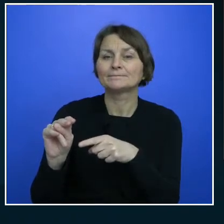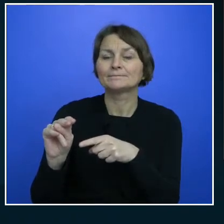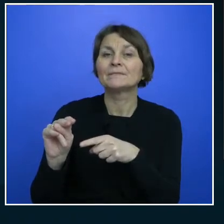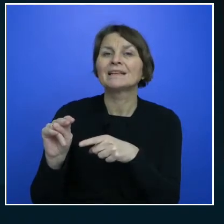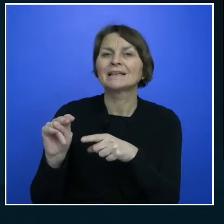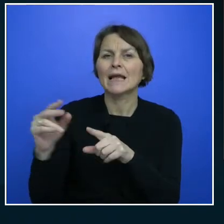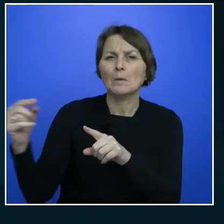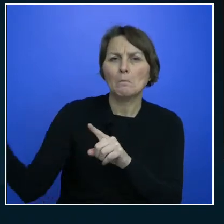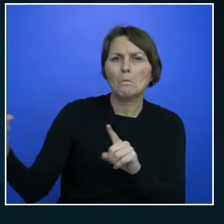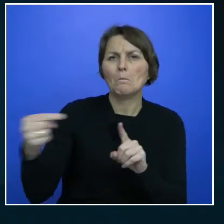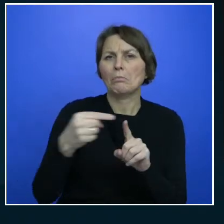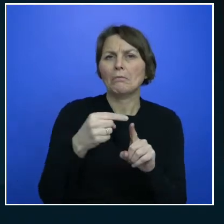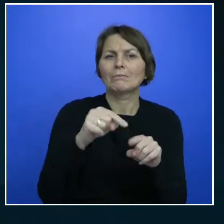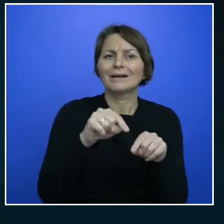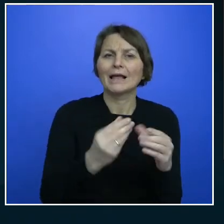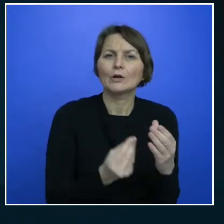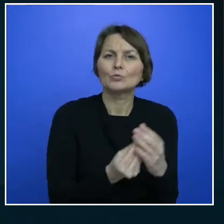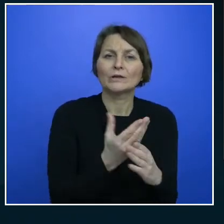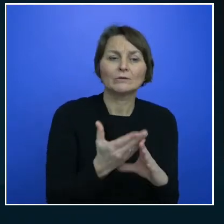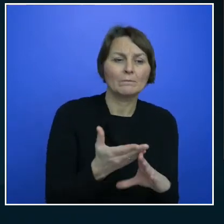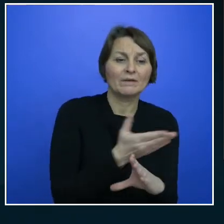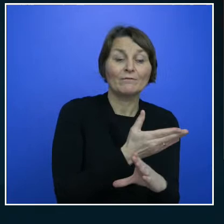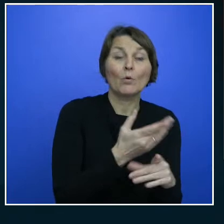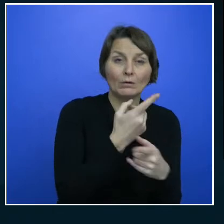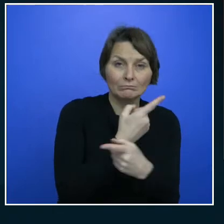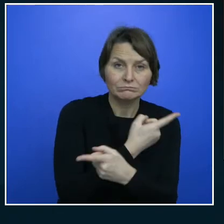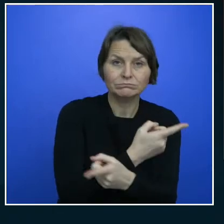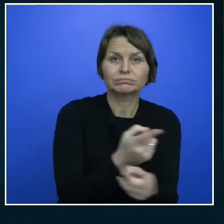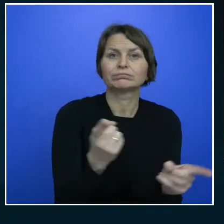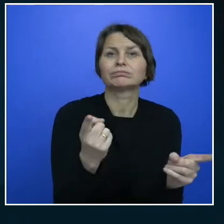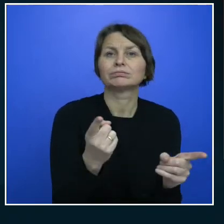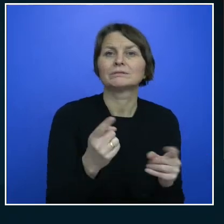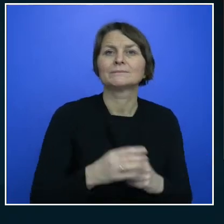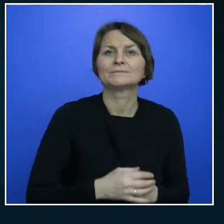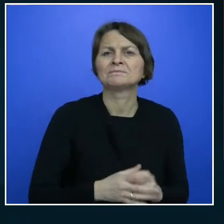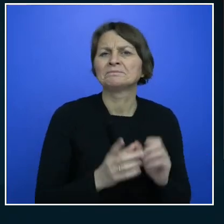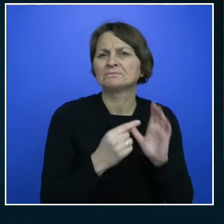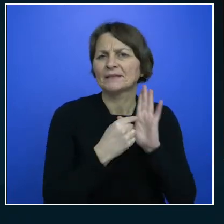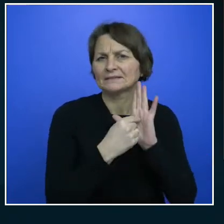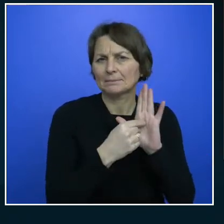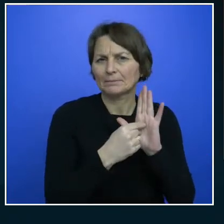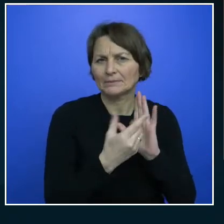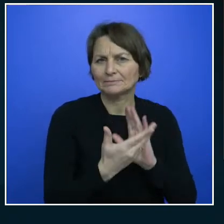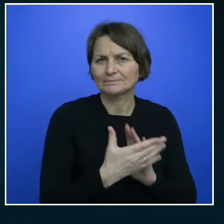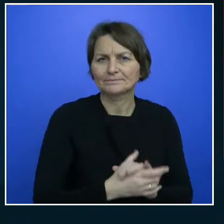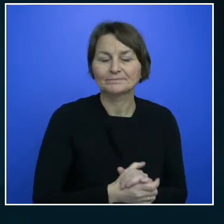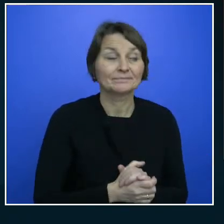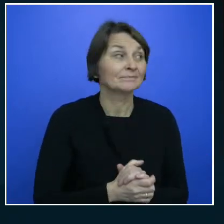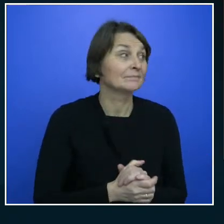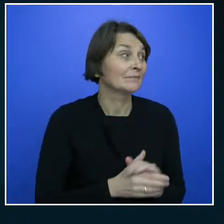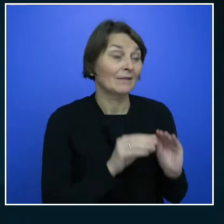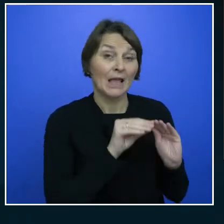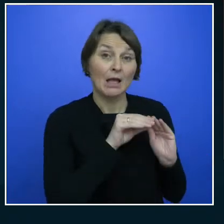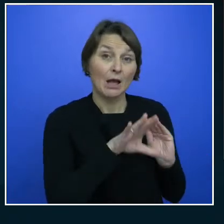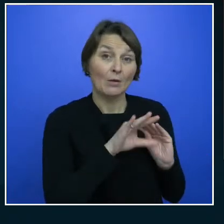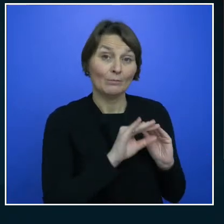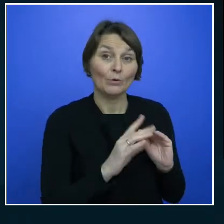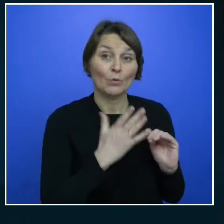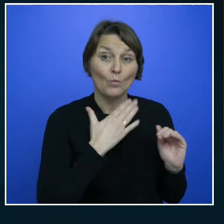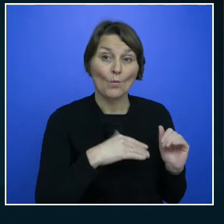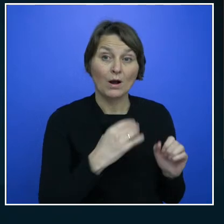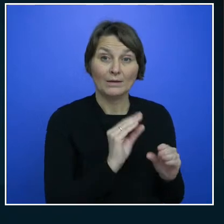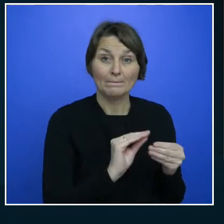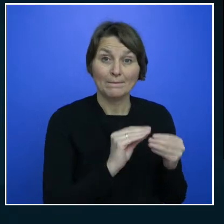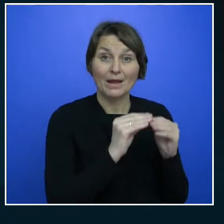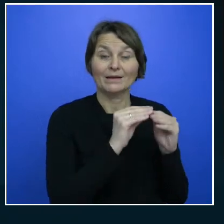that I previously declared. So let me show you an example. If I take a look at an output I want to create, let's call